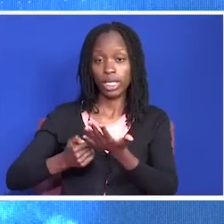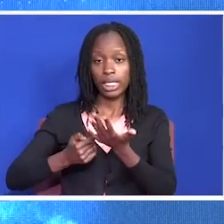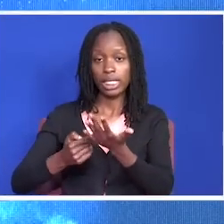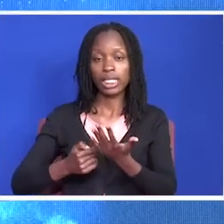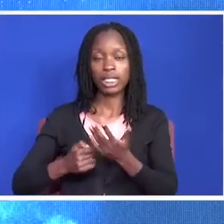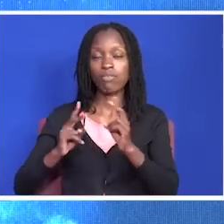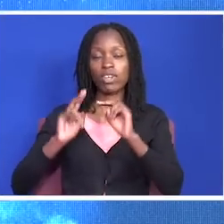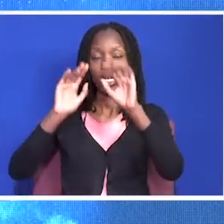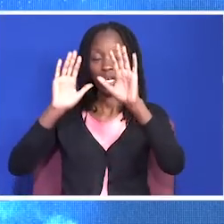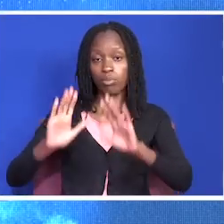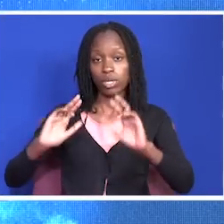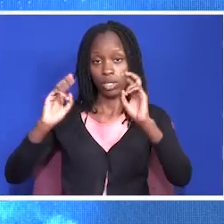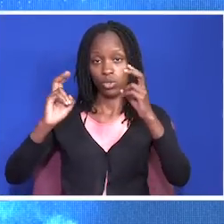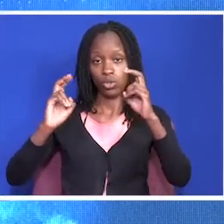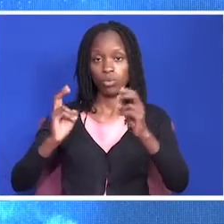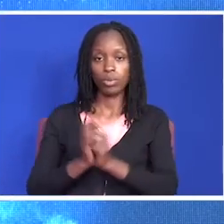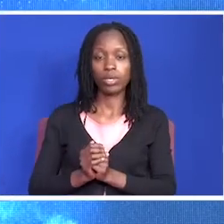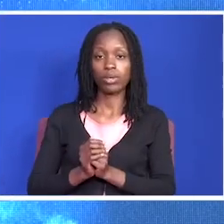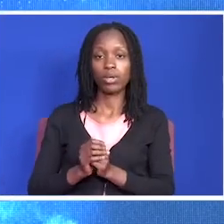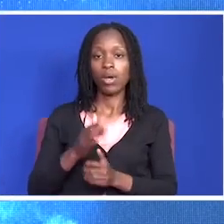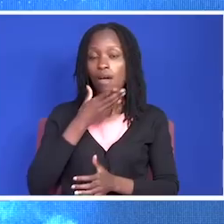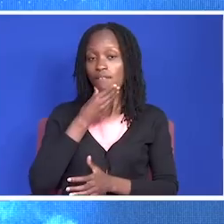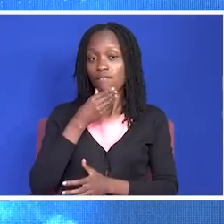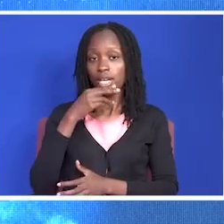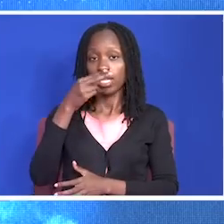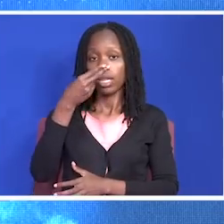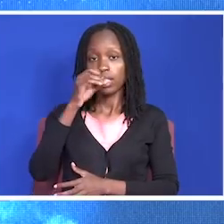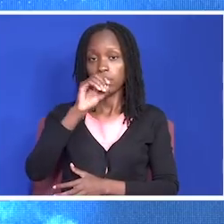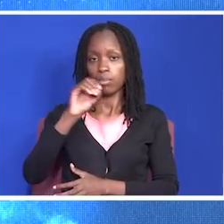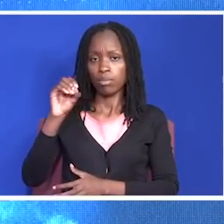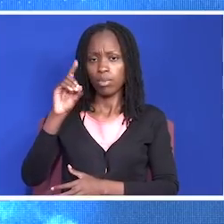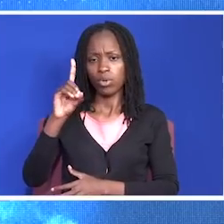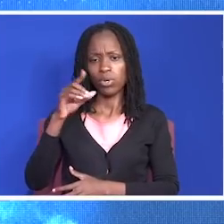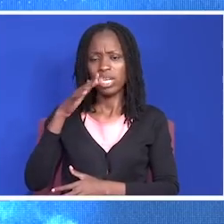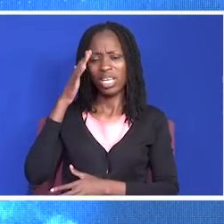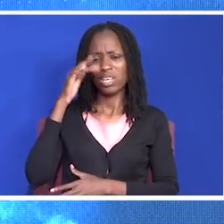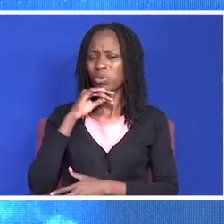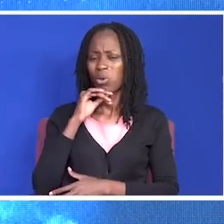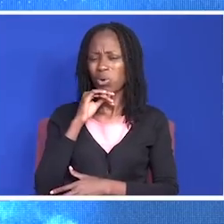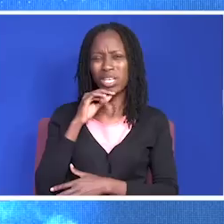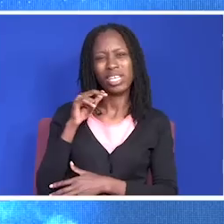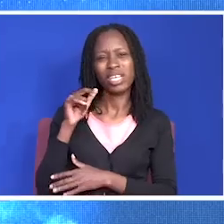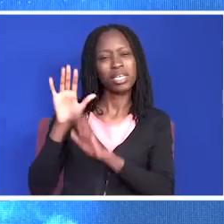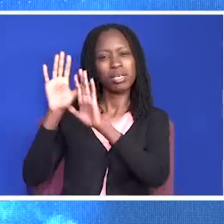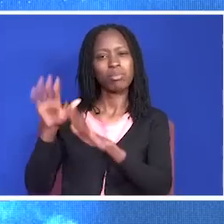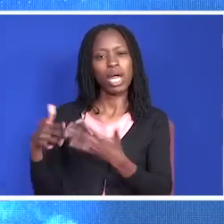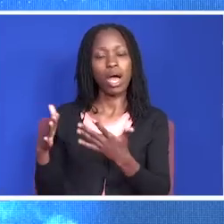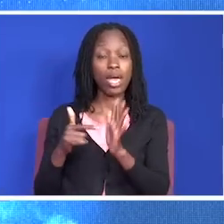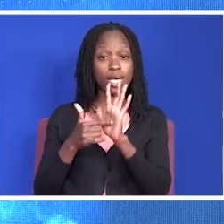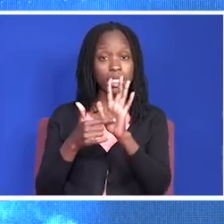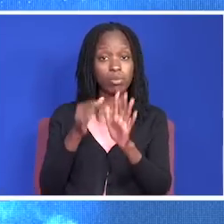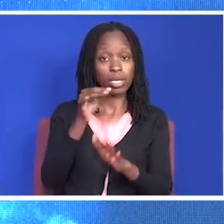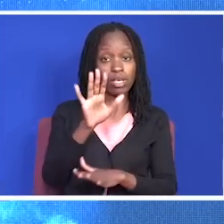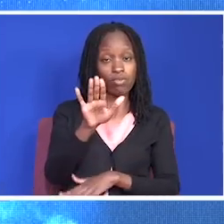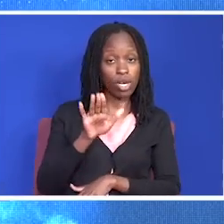a very, very important topic, fatherhood. But I'm sure in your mind you start saying, why important? For